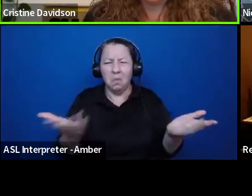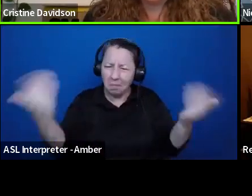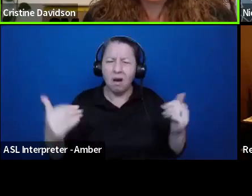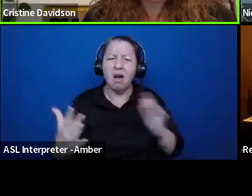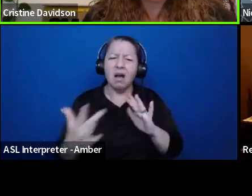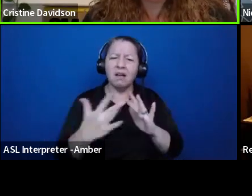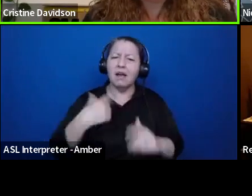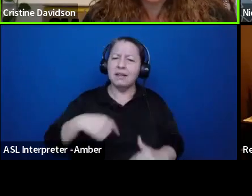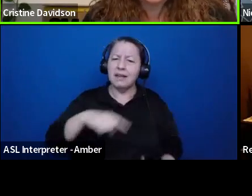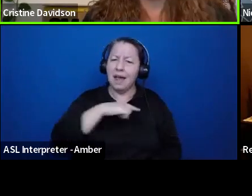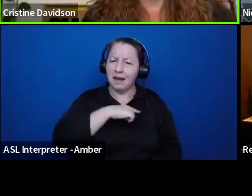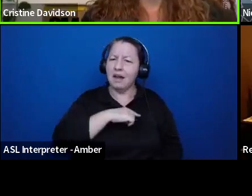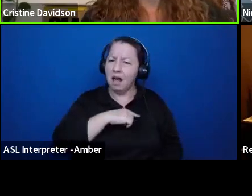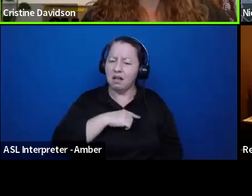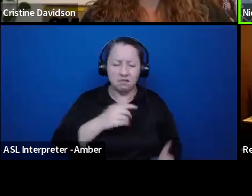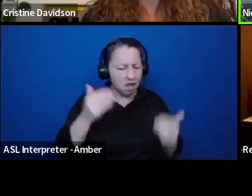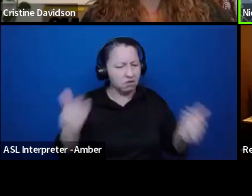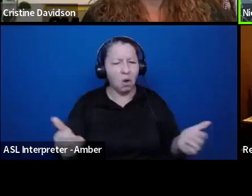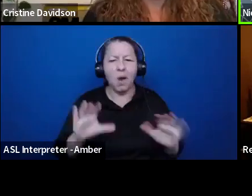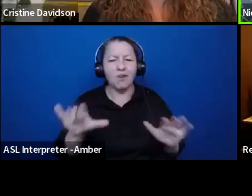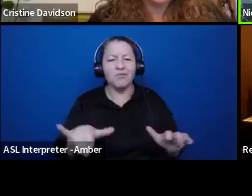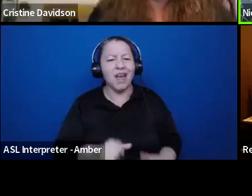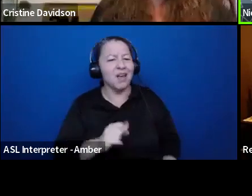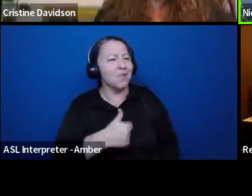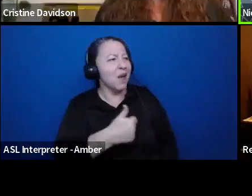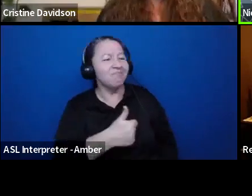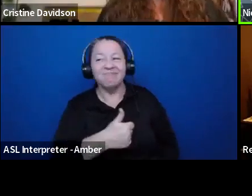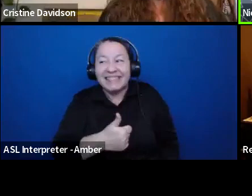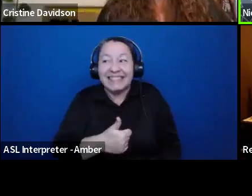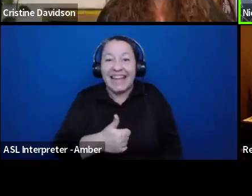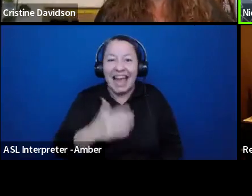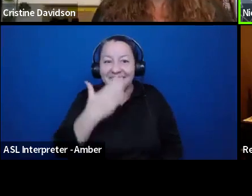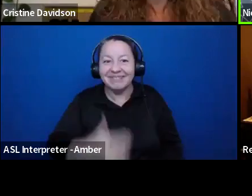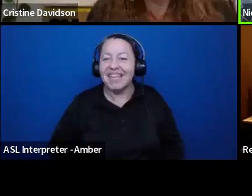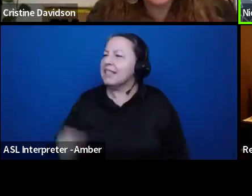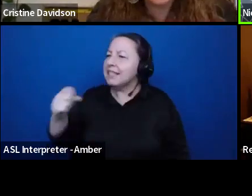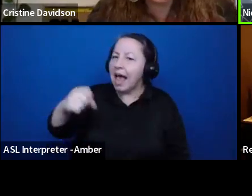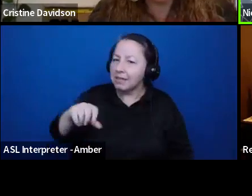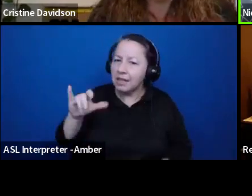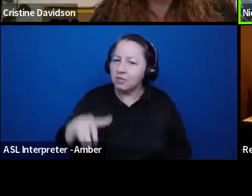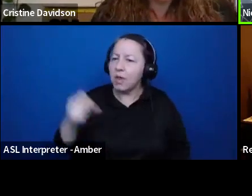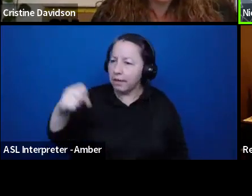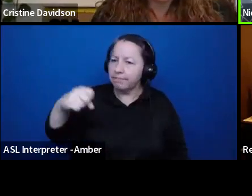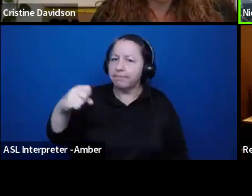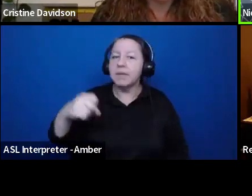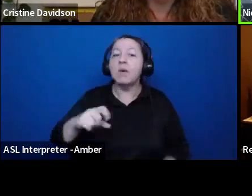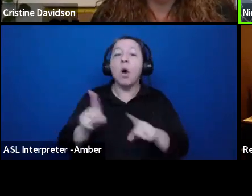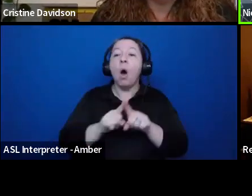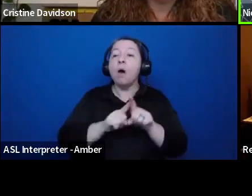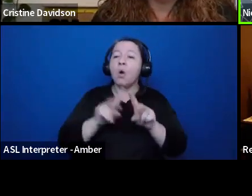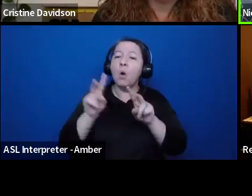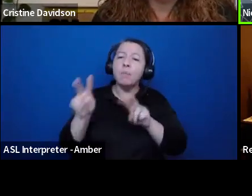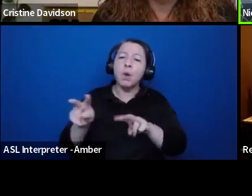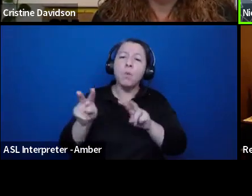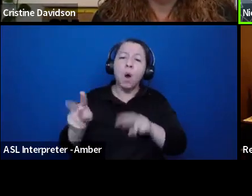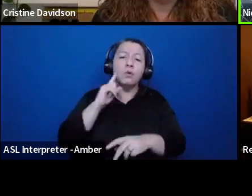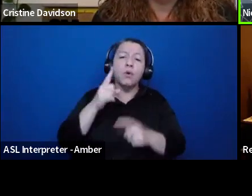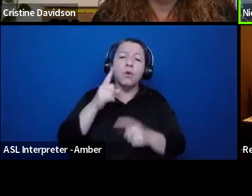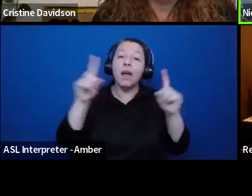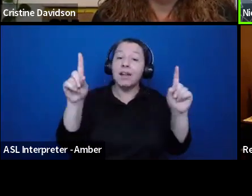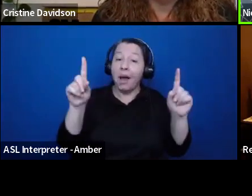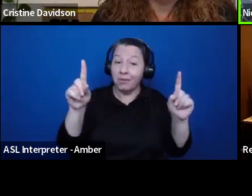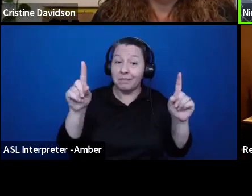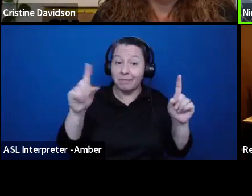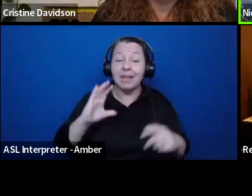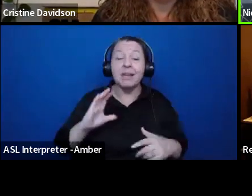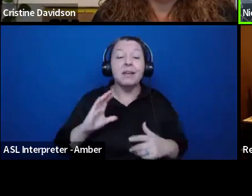us and let's do it. Yes, let's do it. And be also watching for an announcement. Our